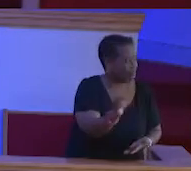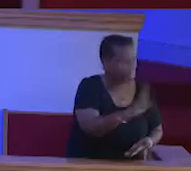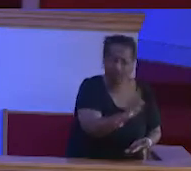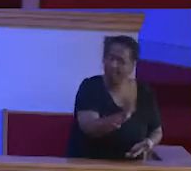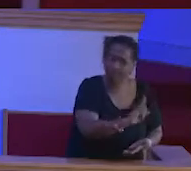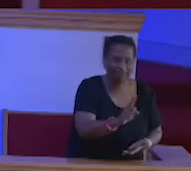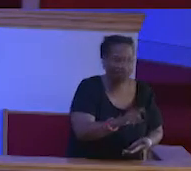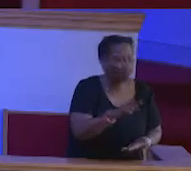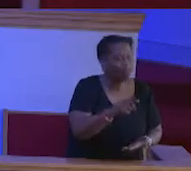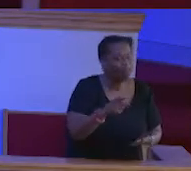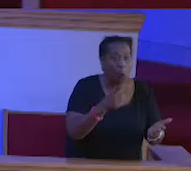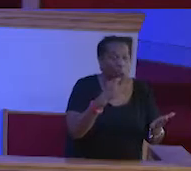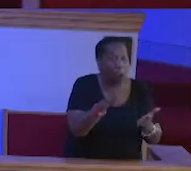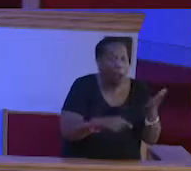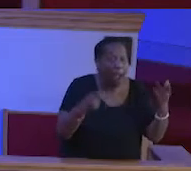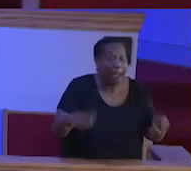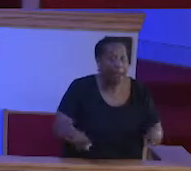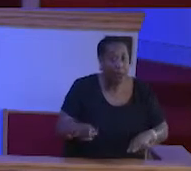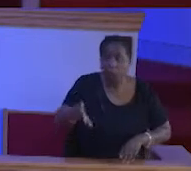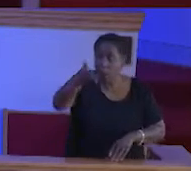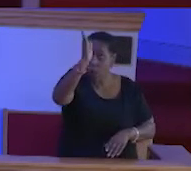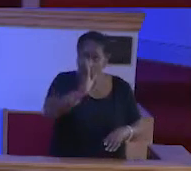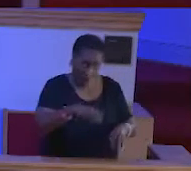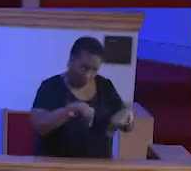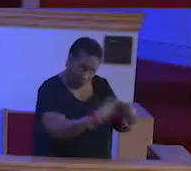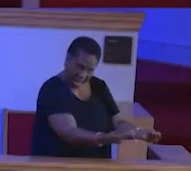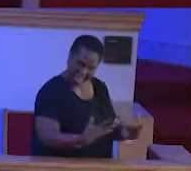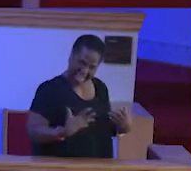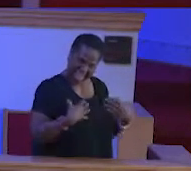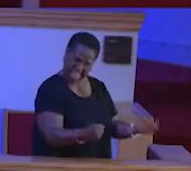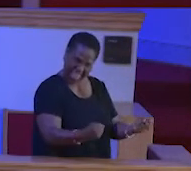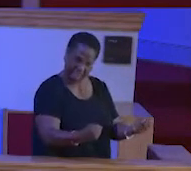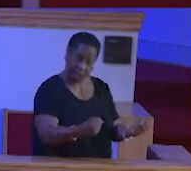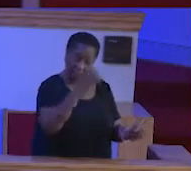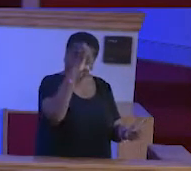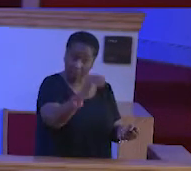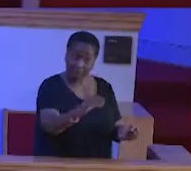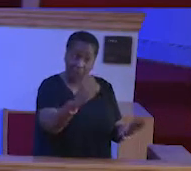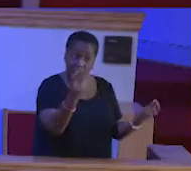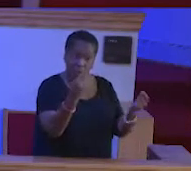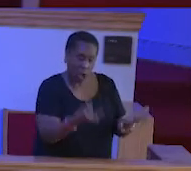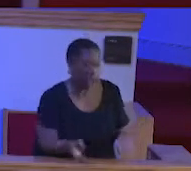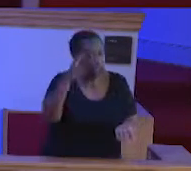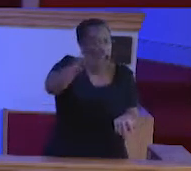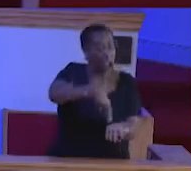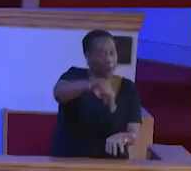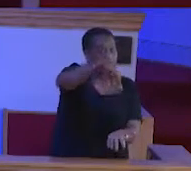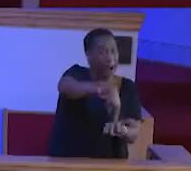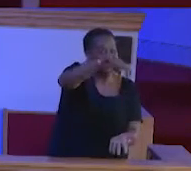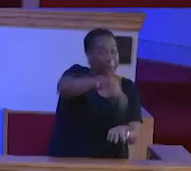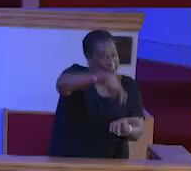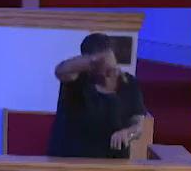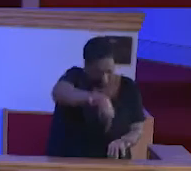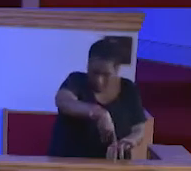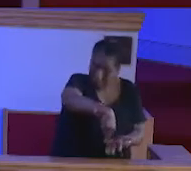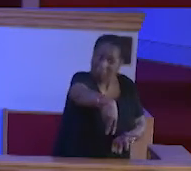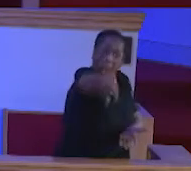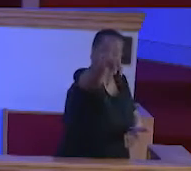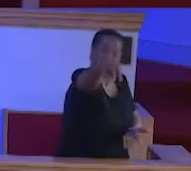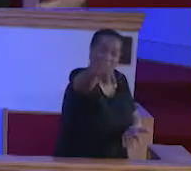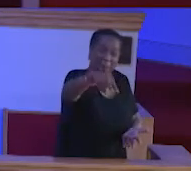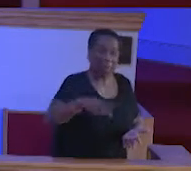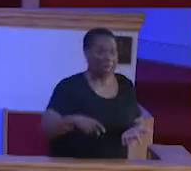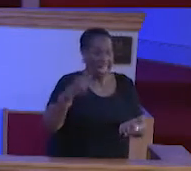Bible says that, no, when God healed him, he jumped up and then he started walking.